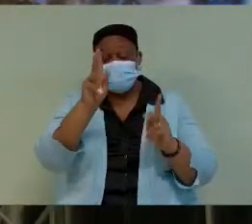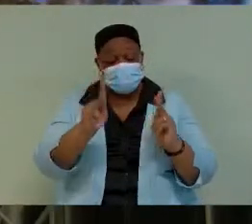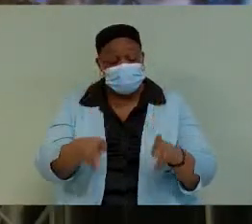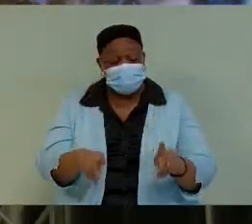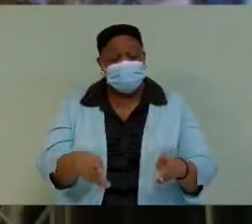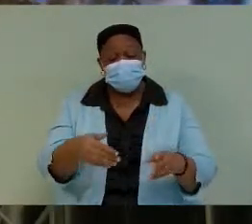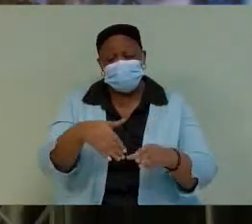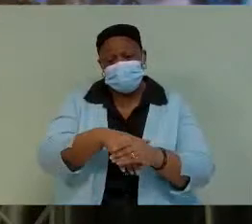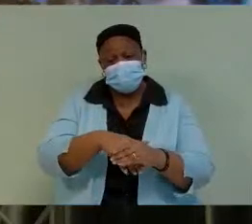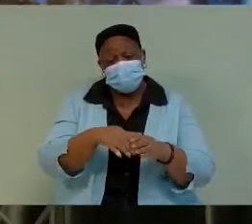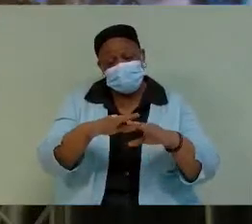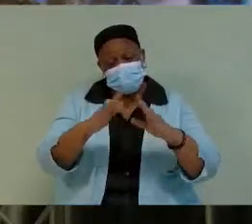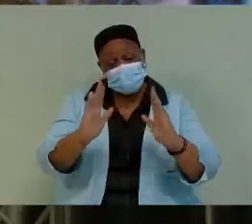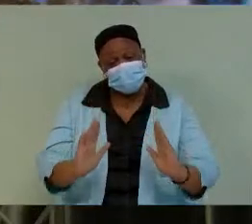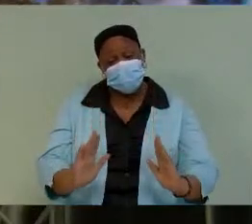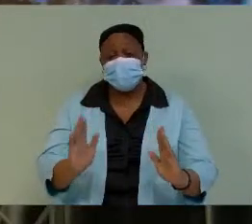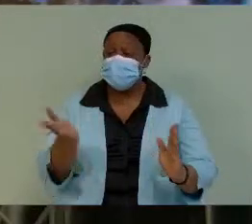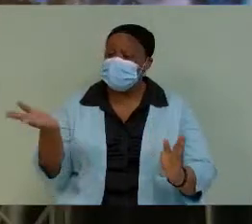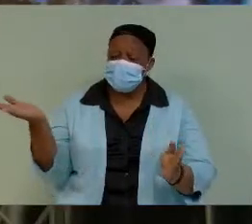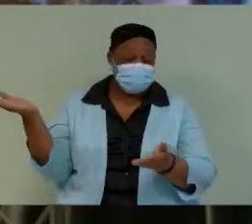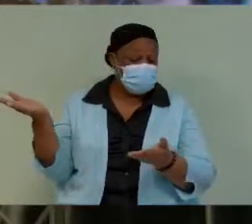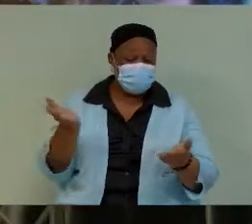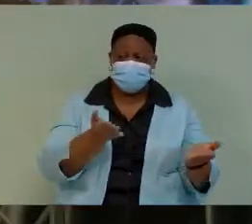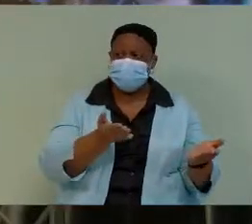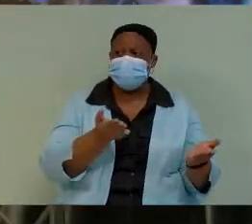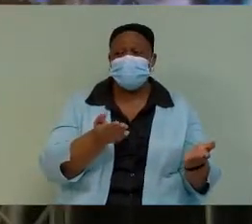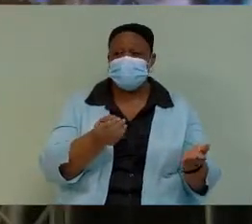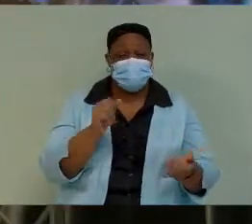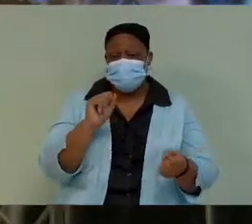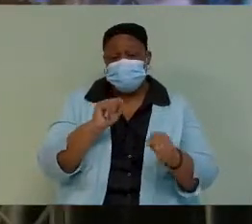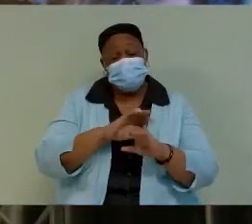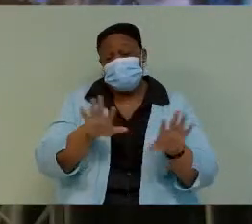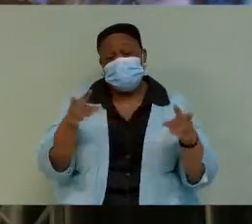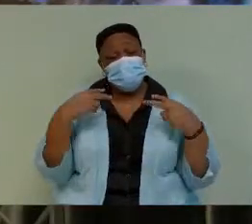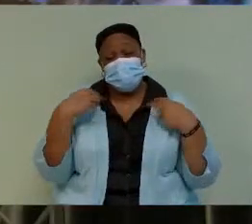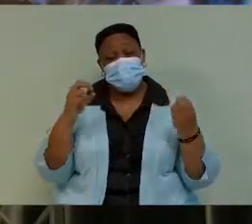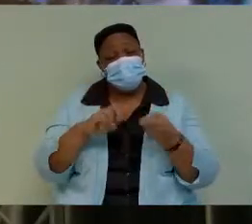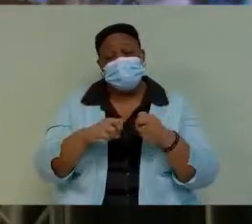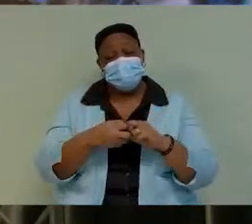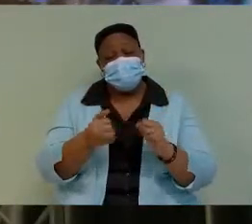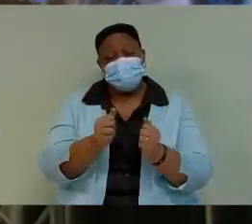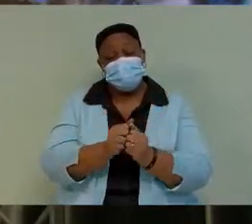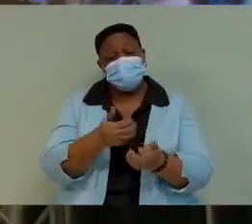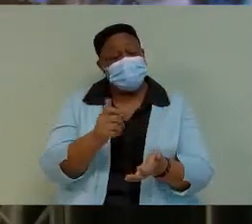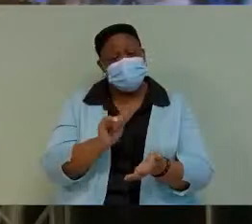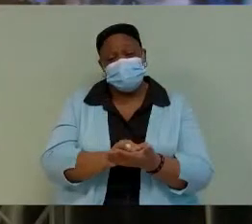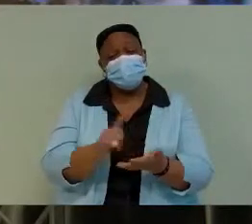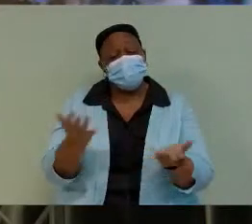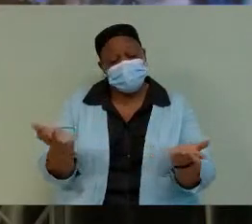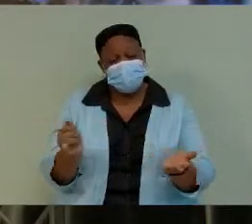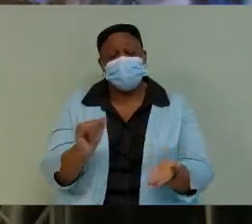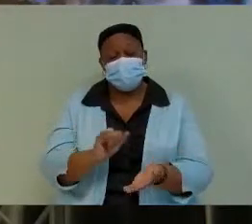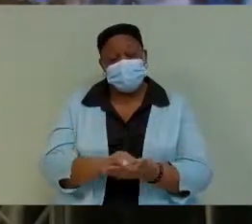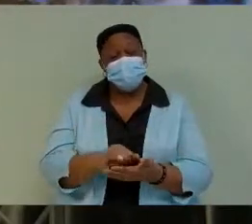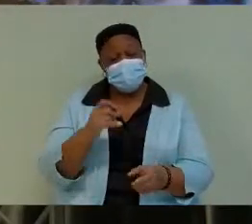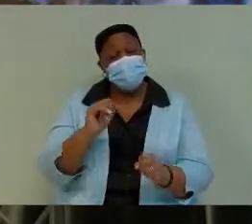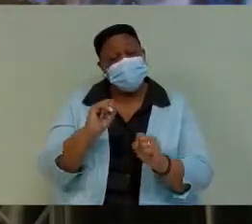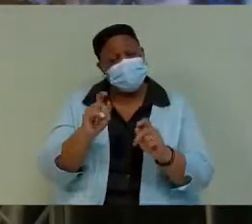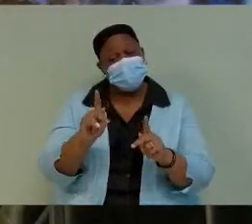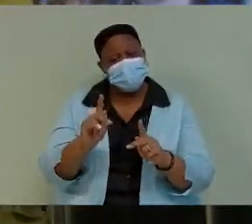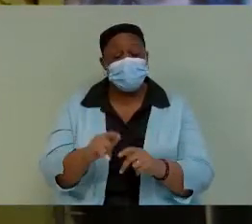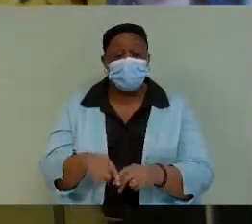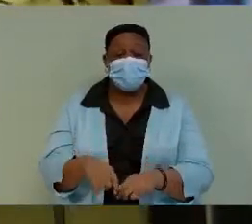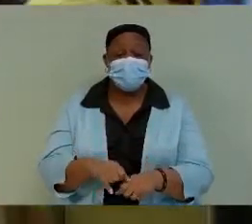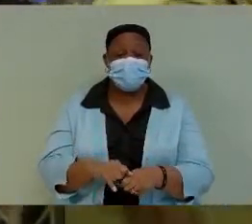the social distancing protocols and wearing your mask, we have no objection absolutely to that, and you're entirely within the scope of the regulations to do